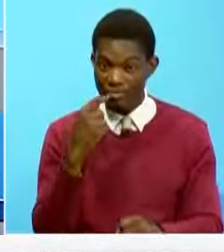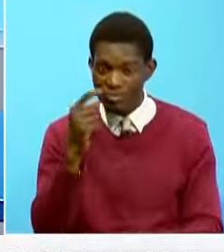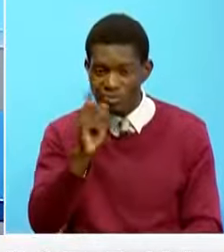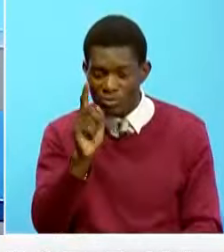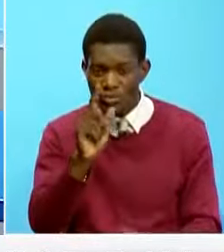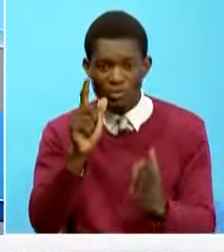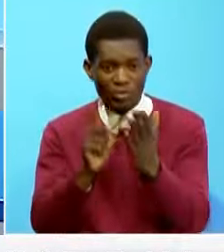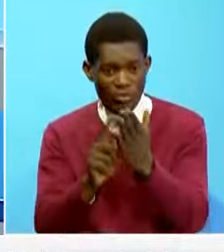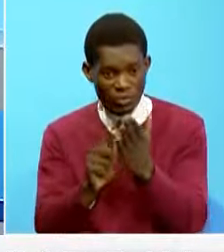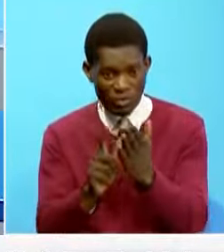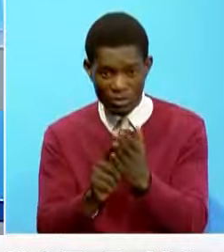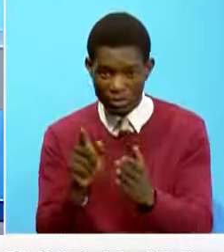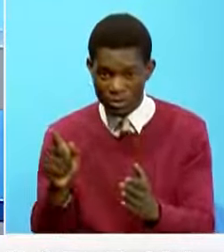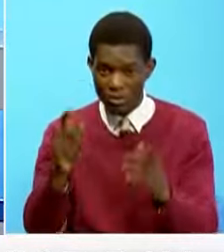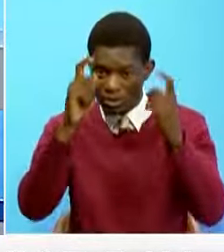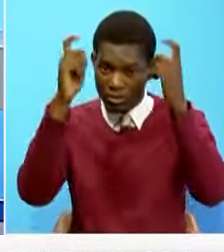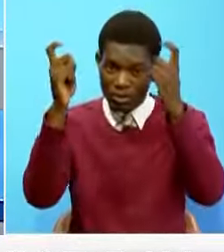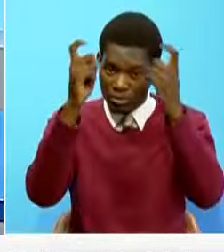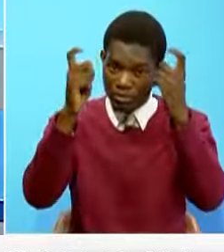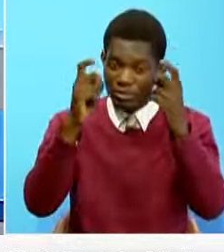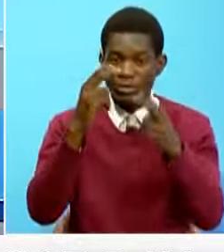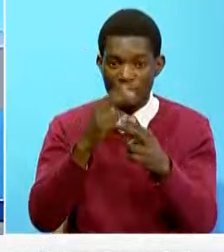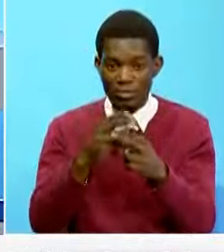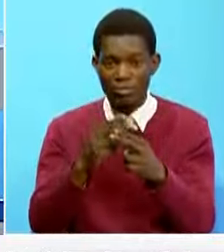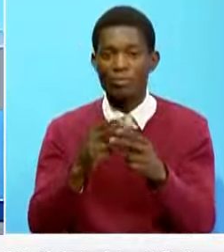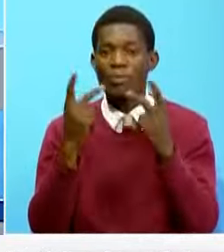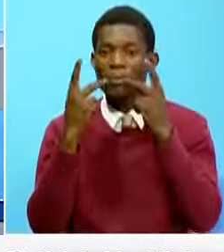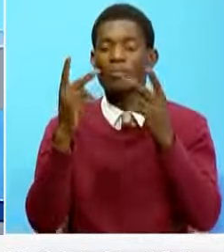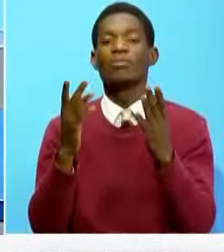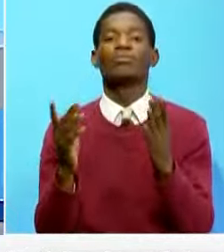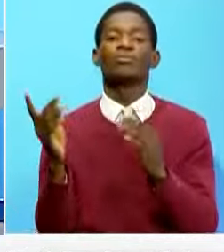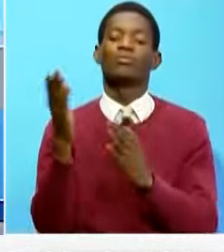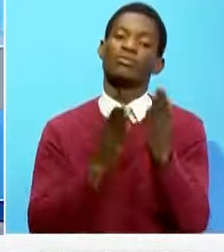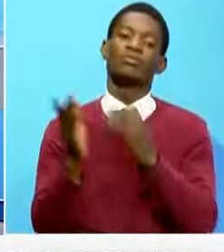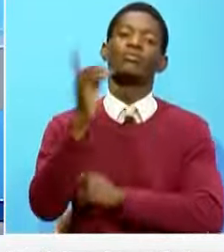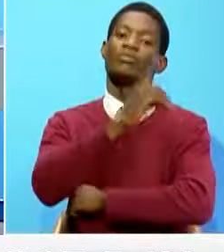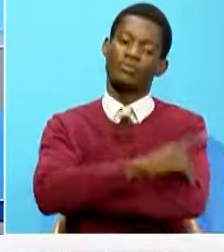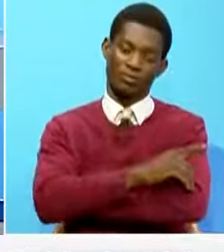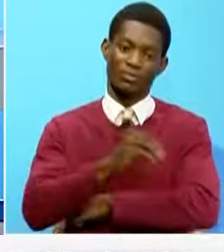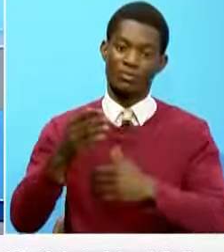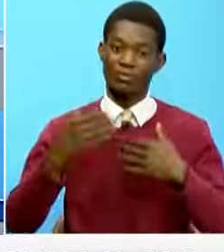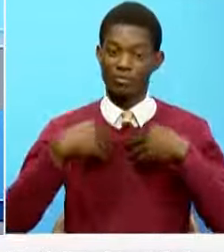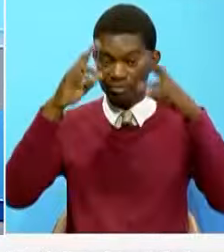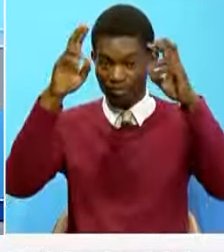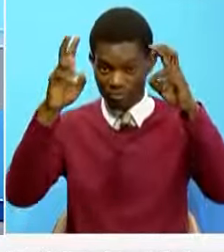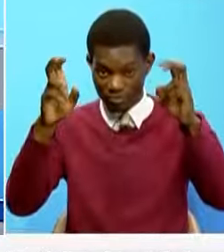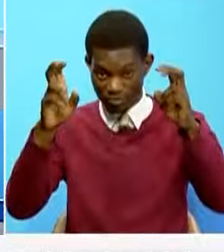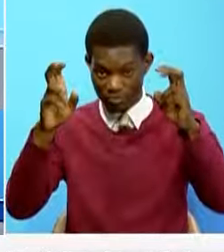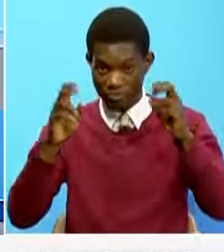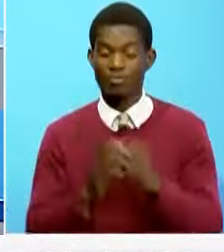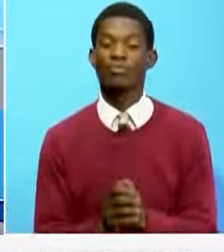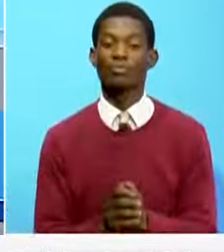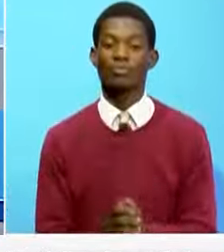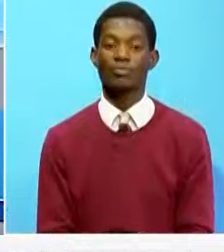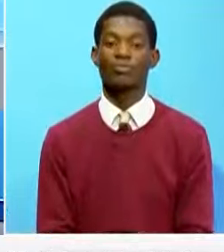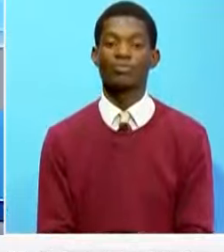Public Service Day commemoration under the theme Empowering a Citizen-Centric Public Service for an Inclusive and Thriving 21st